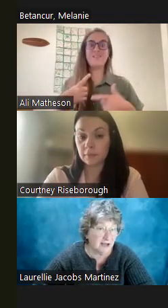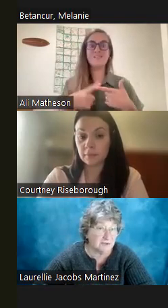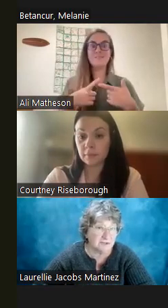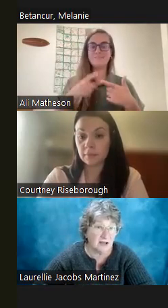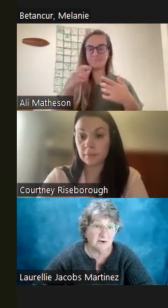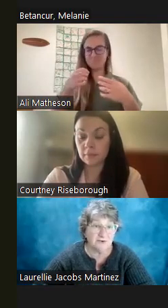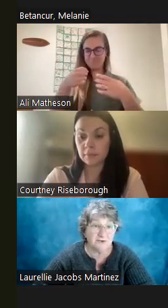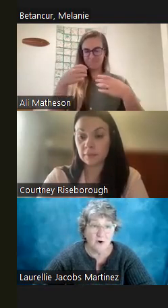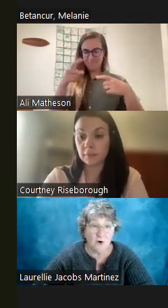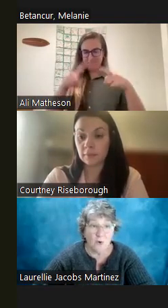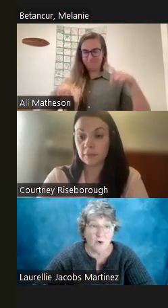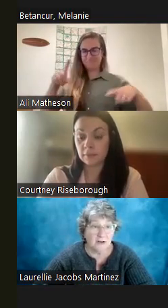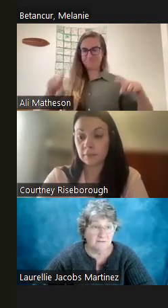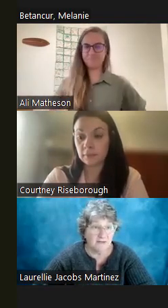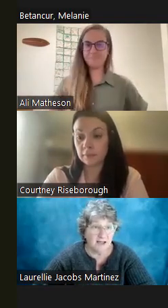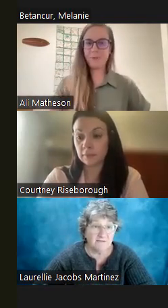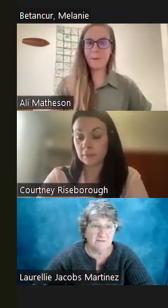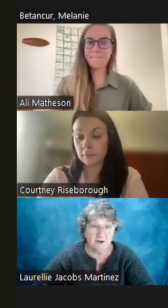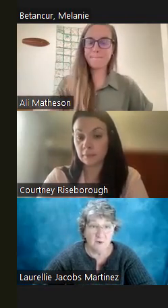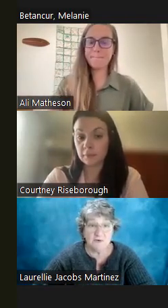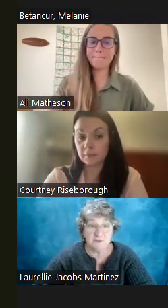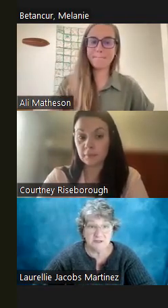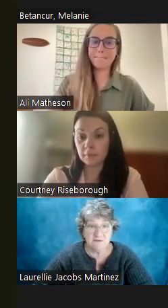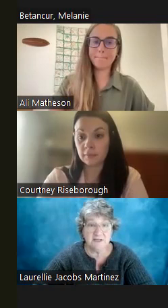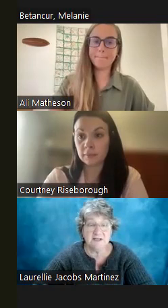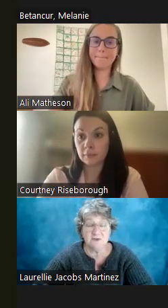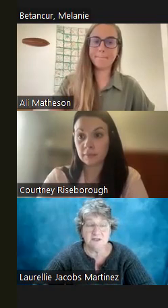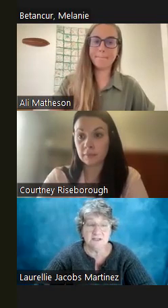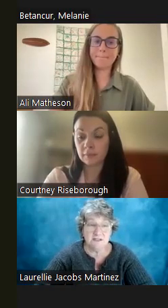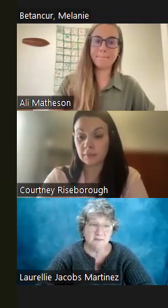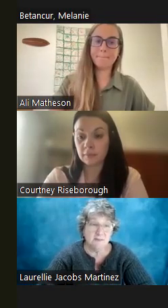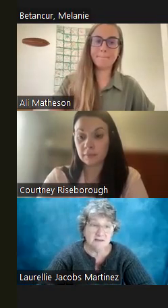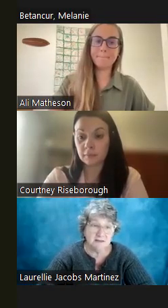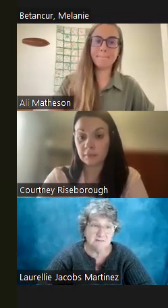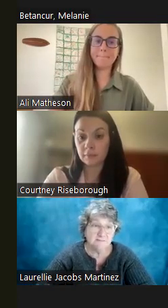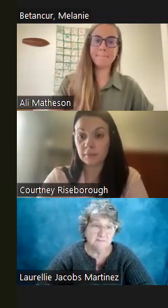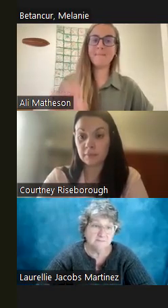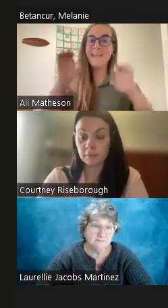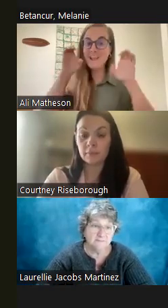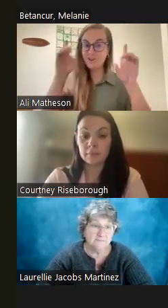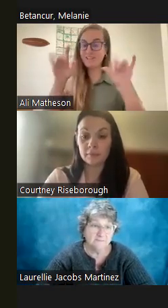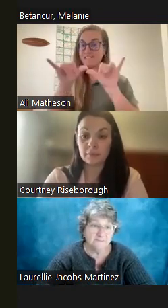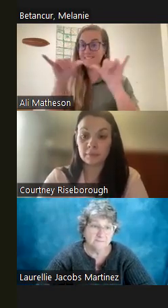they're tactile signers, or if they have, other specific needs, those needs need to be met.